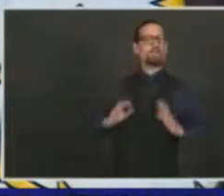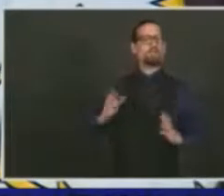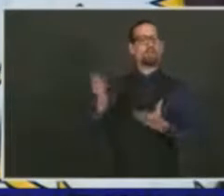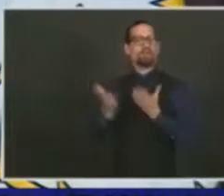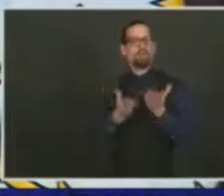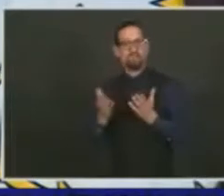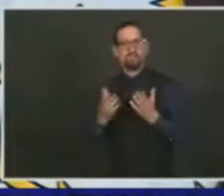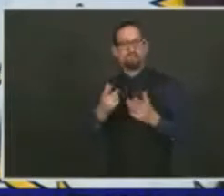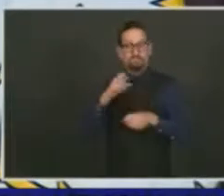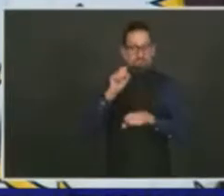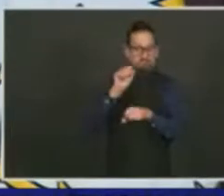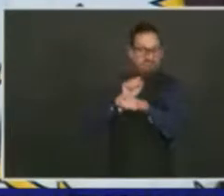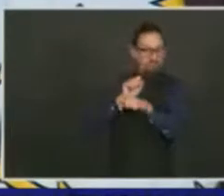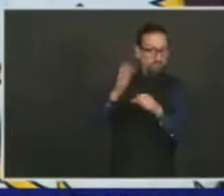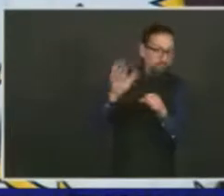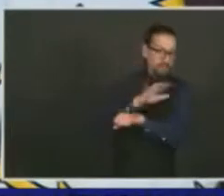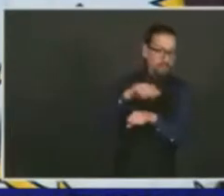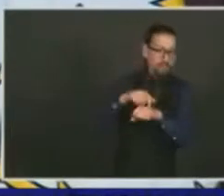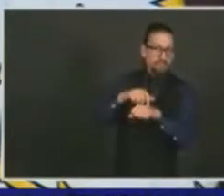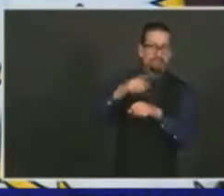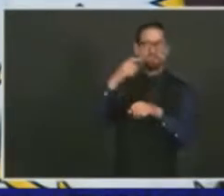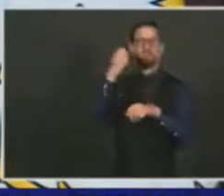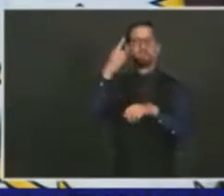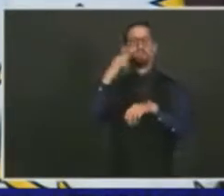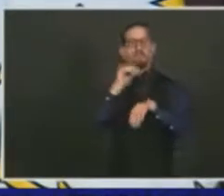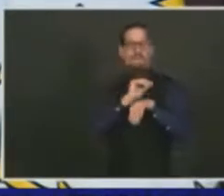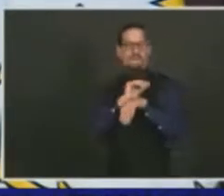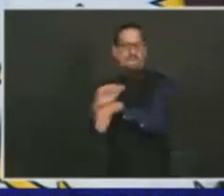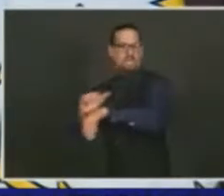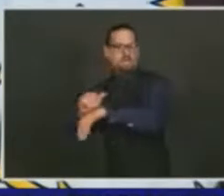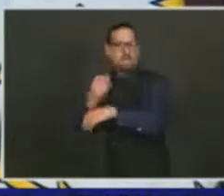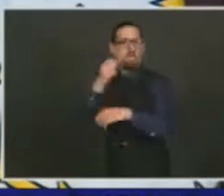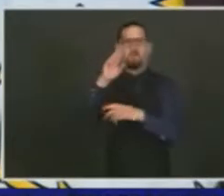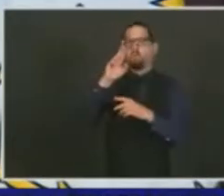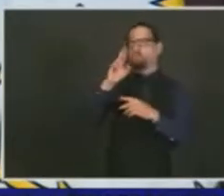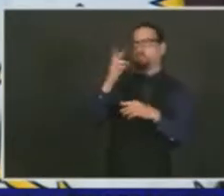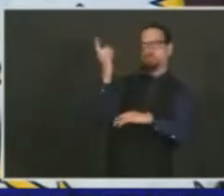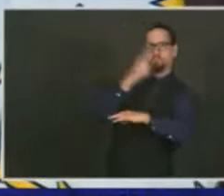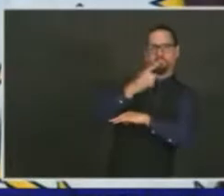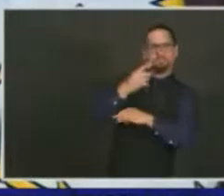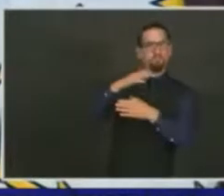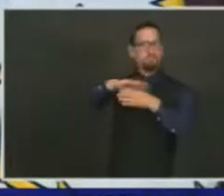weekends, for at least the next 6 months,